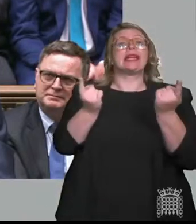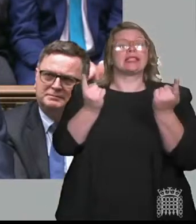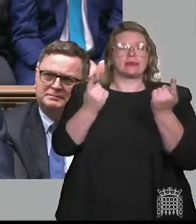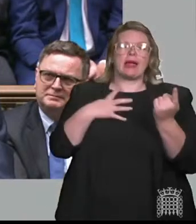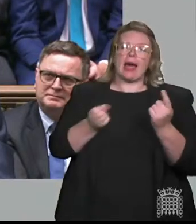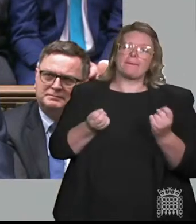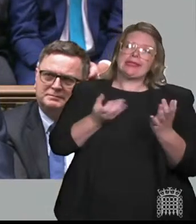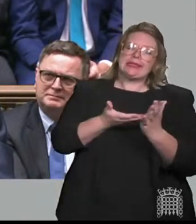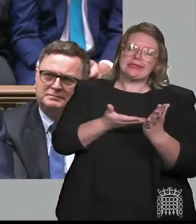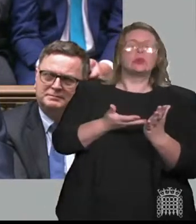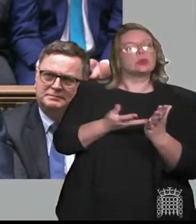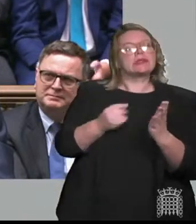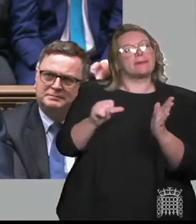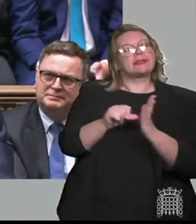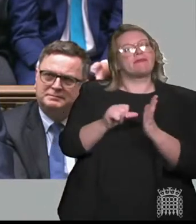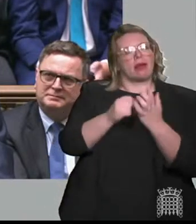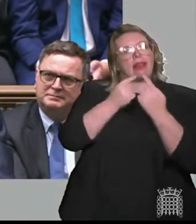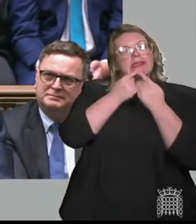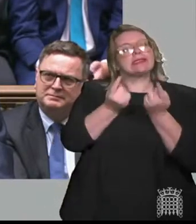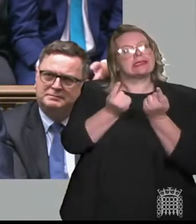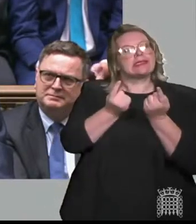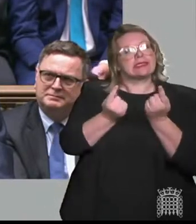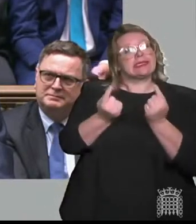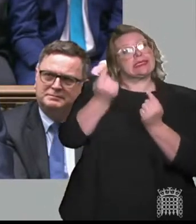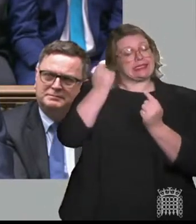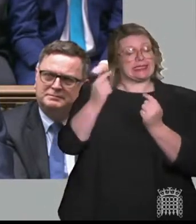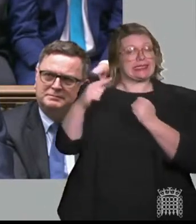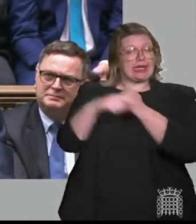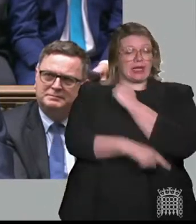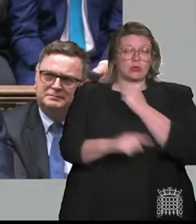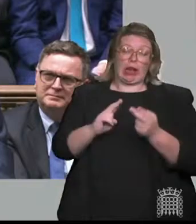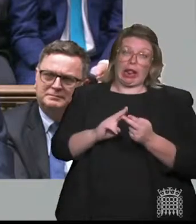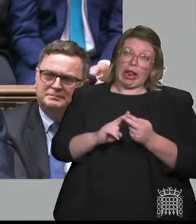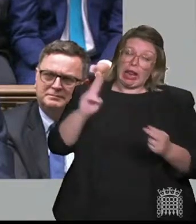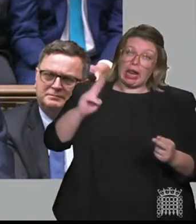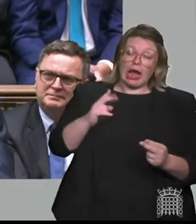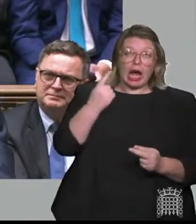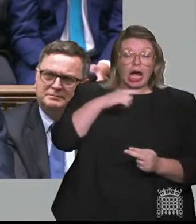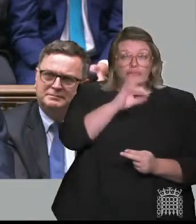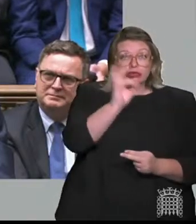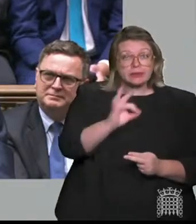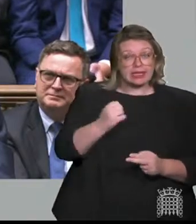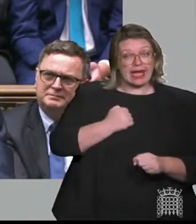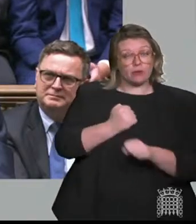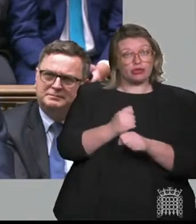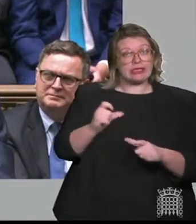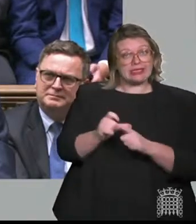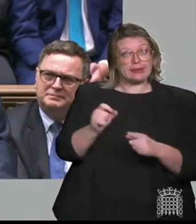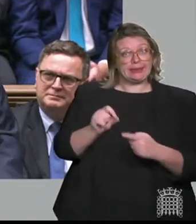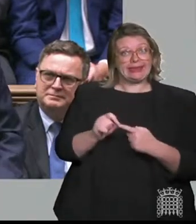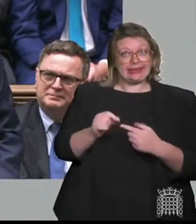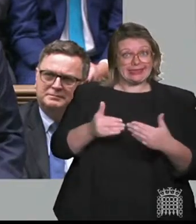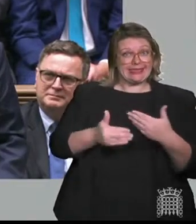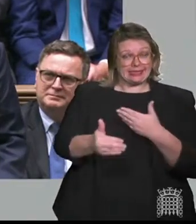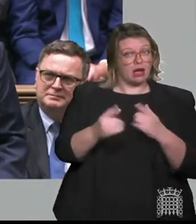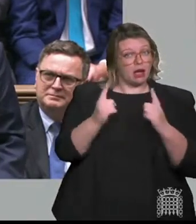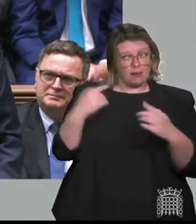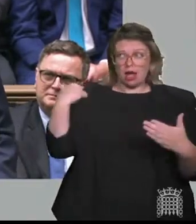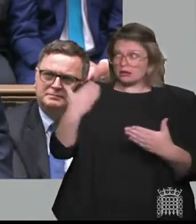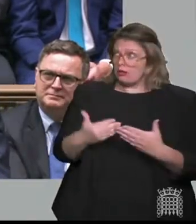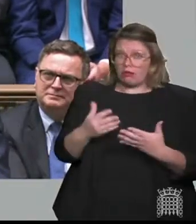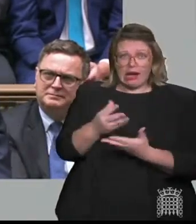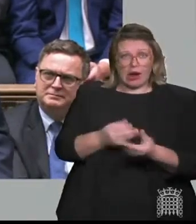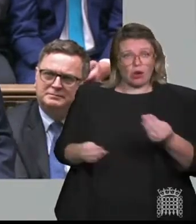to almost 100% of GDP by the end of the forecast. Since then, the economy has